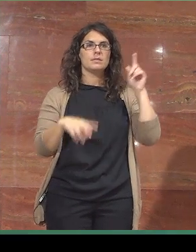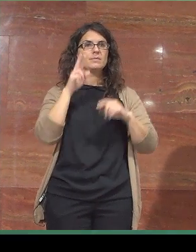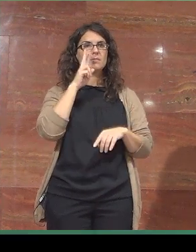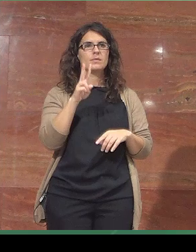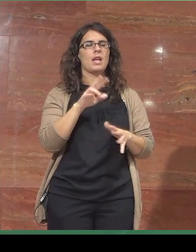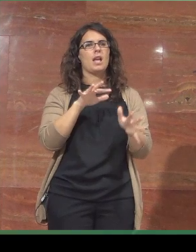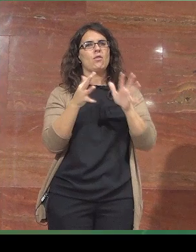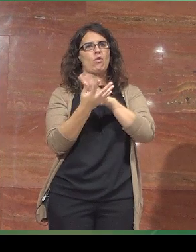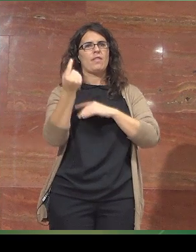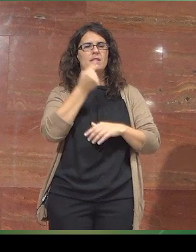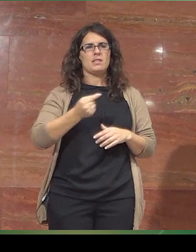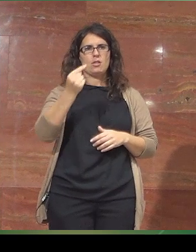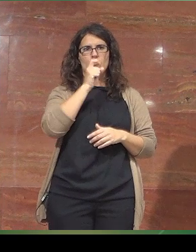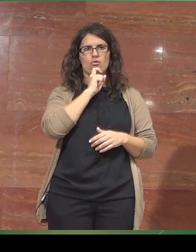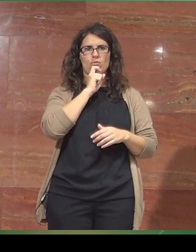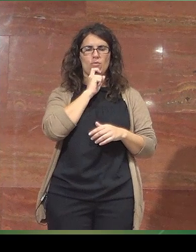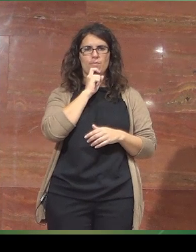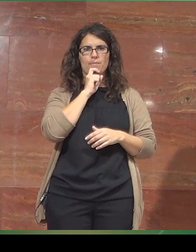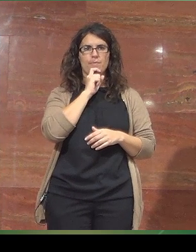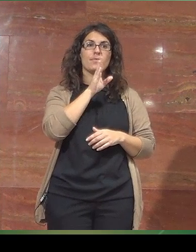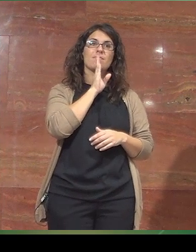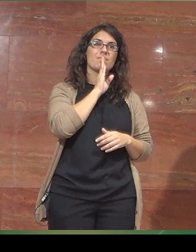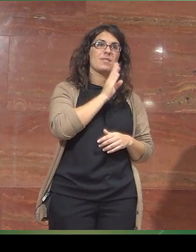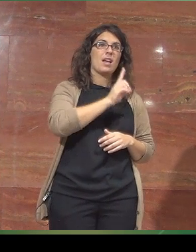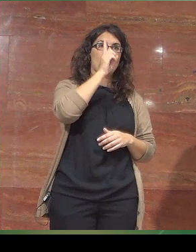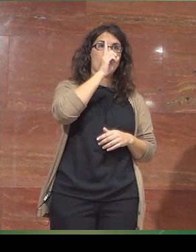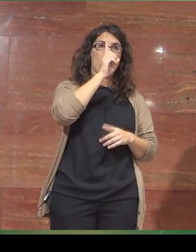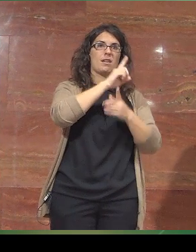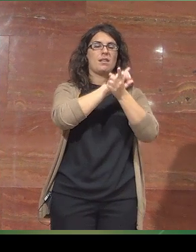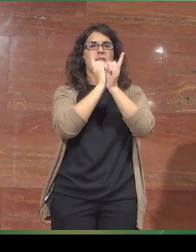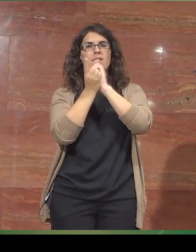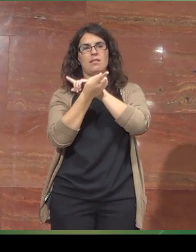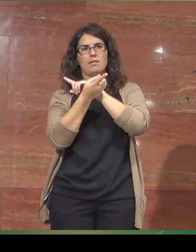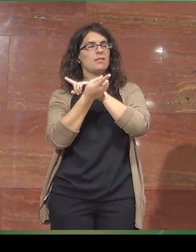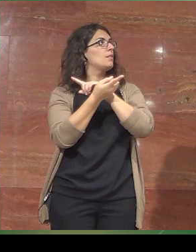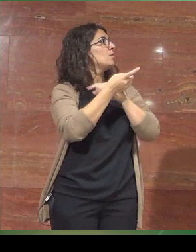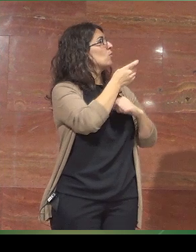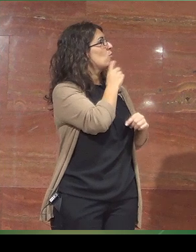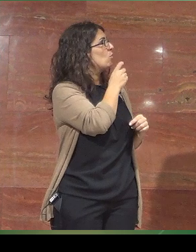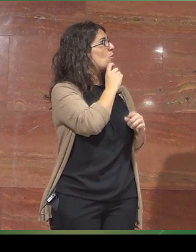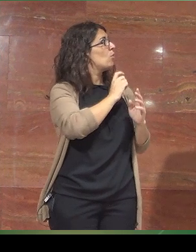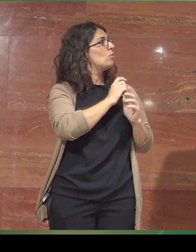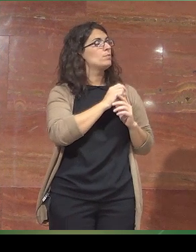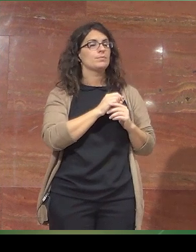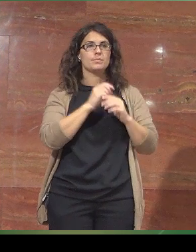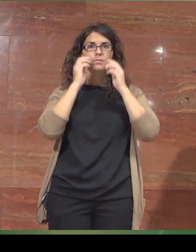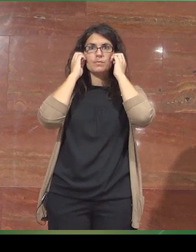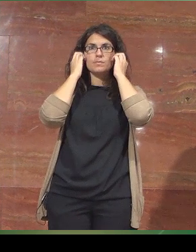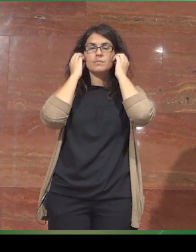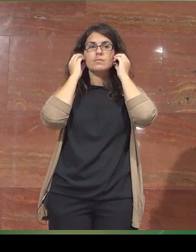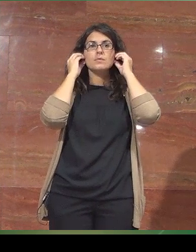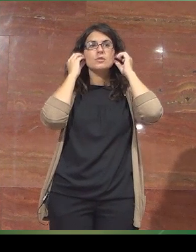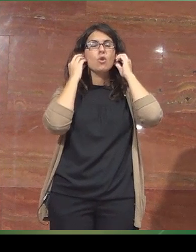to that top image. And although the numbers are quite small here, the iteration of